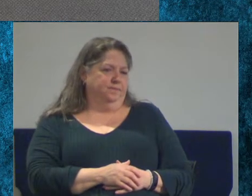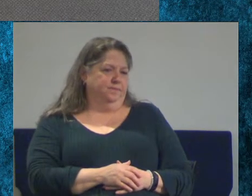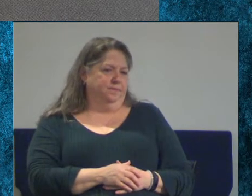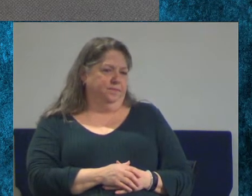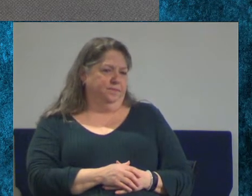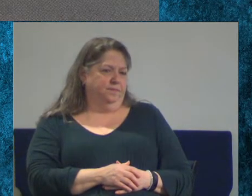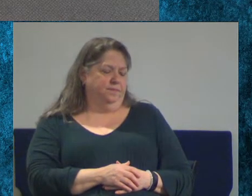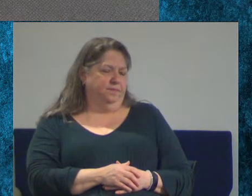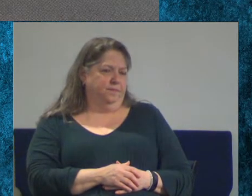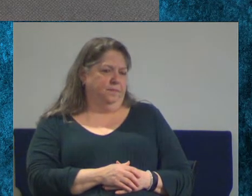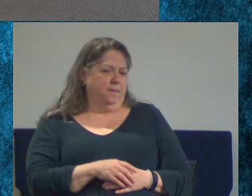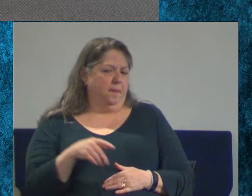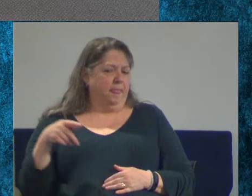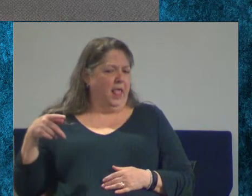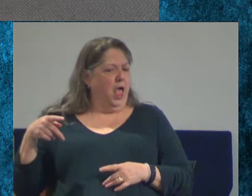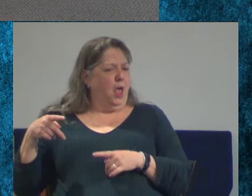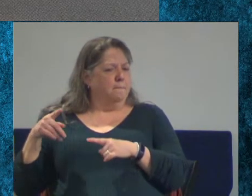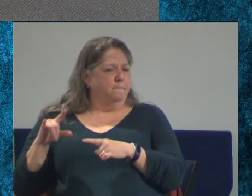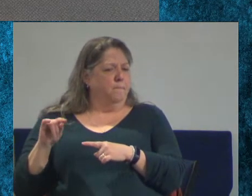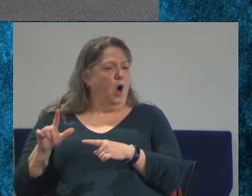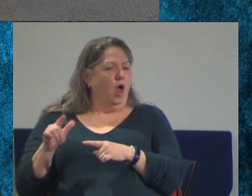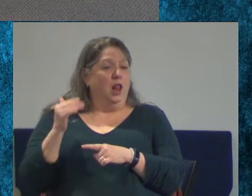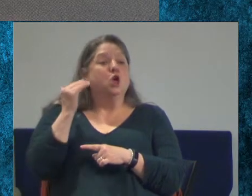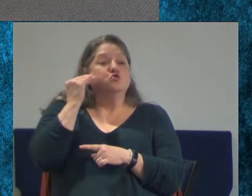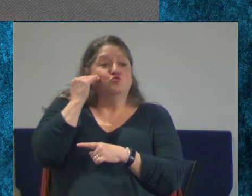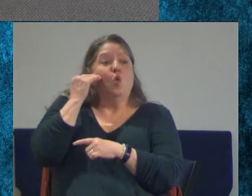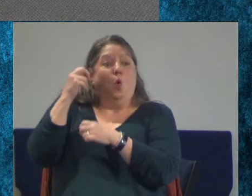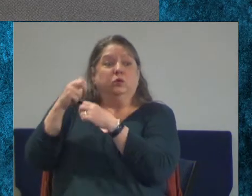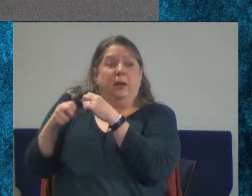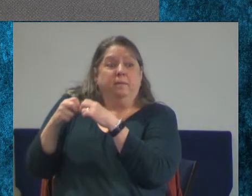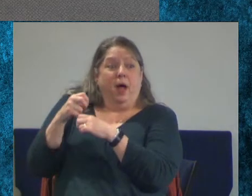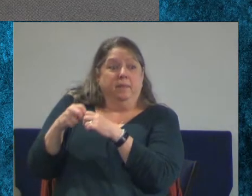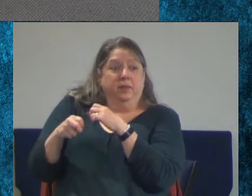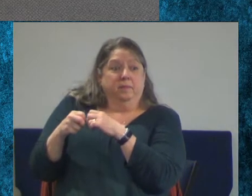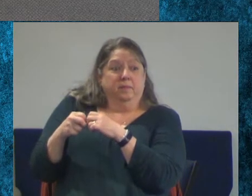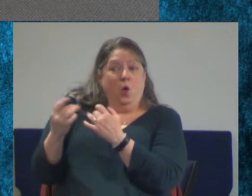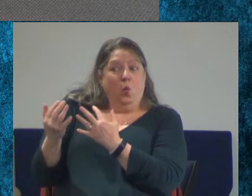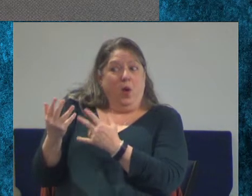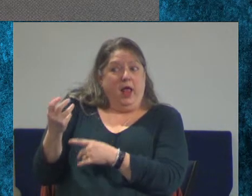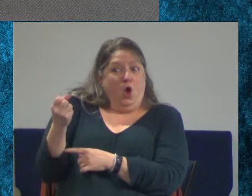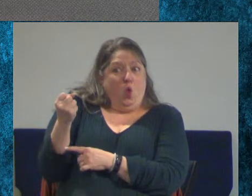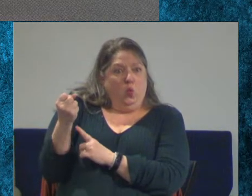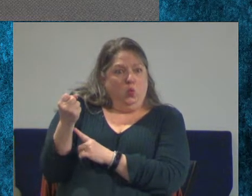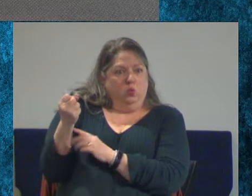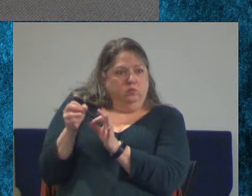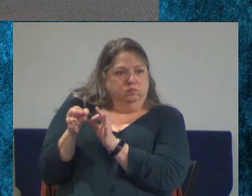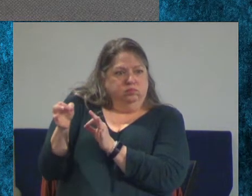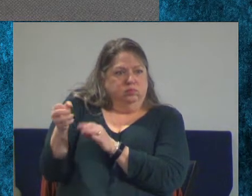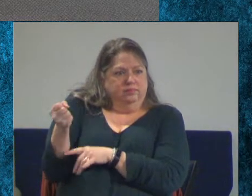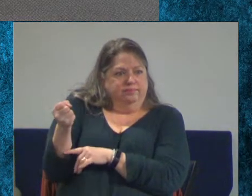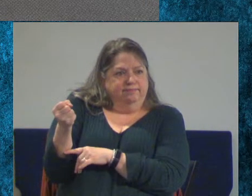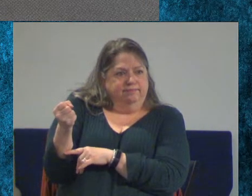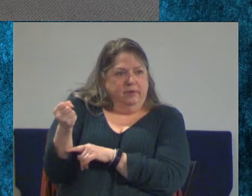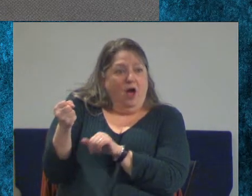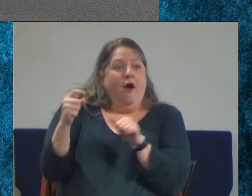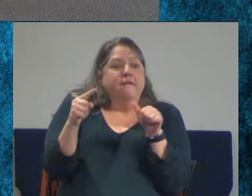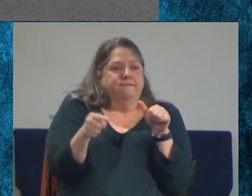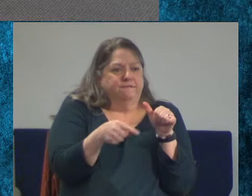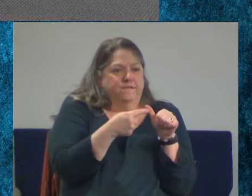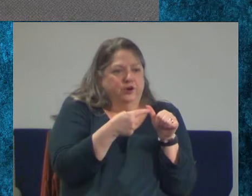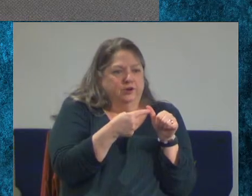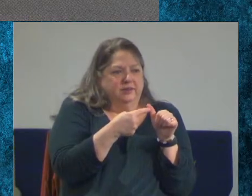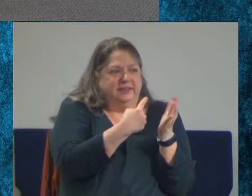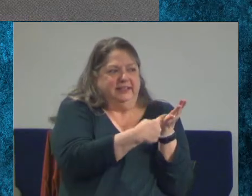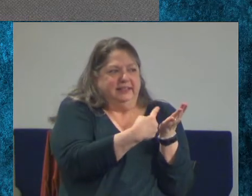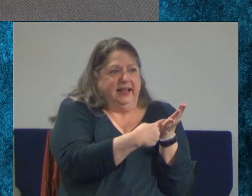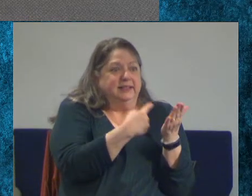that direction. He says, I pray for you. I'm thankful for your love for the saints. And then, by the way, he reinforces that